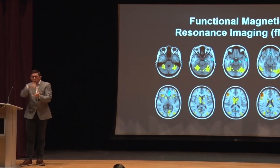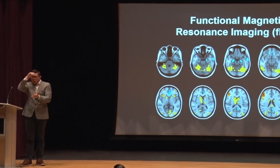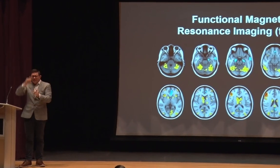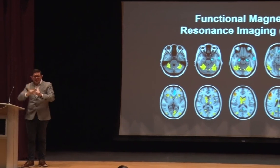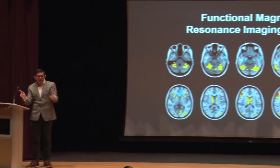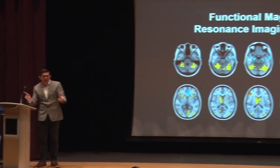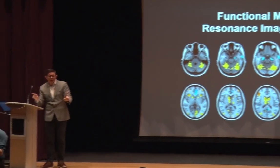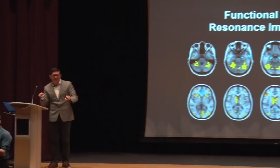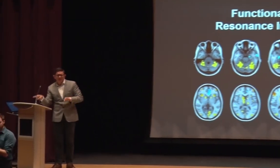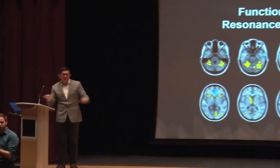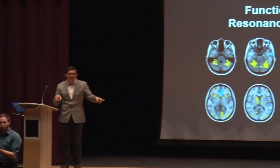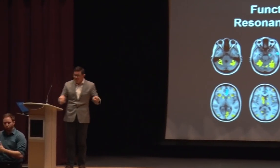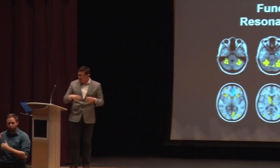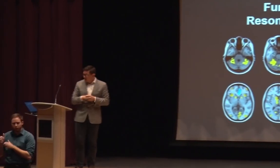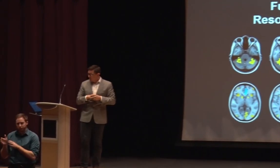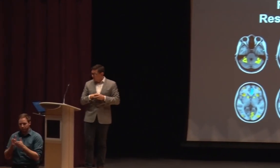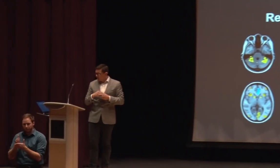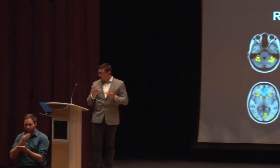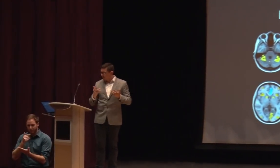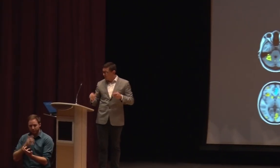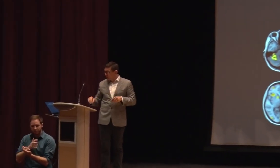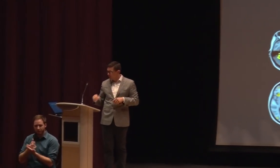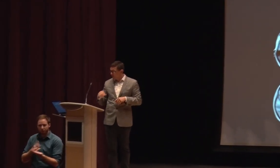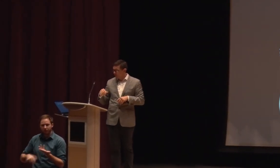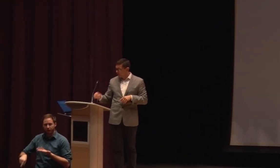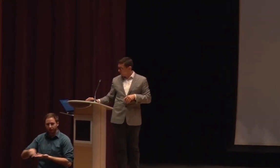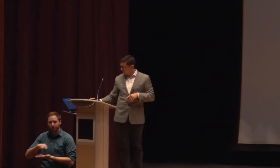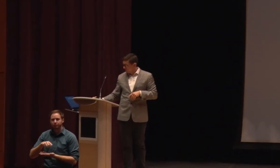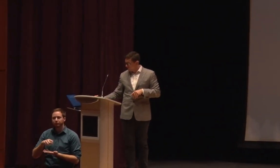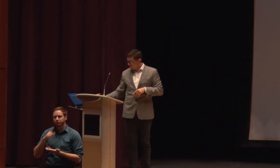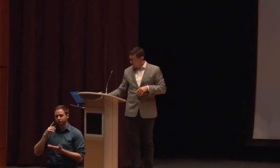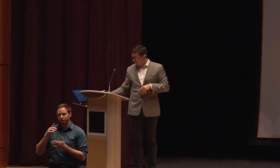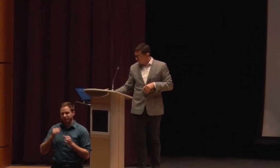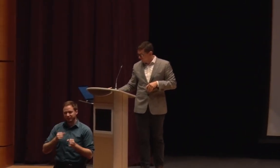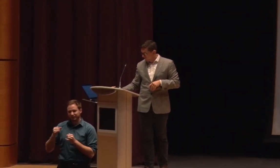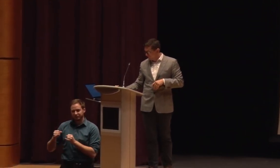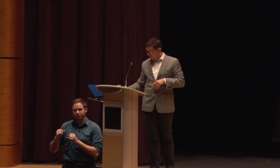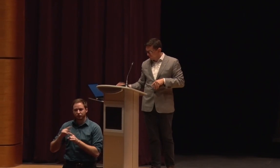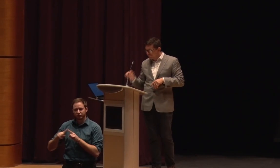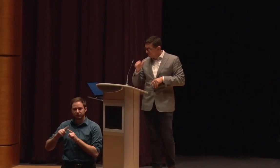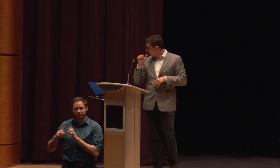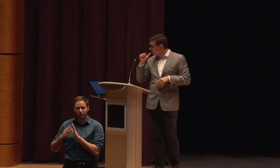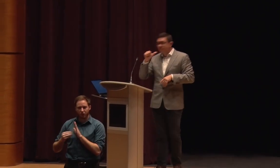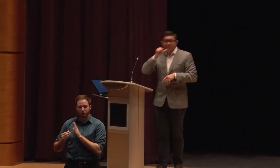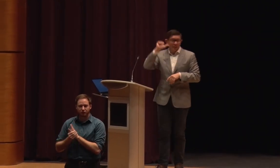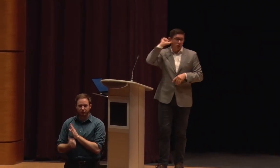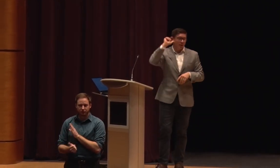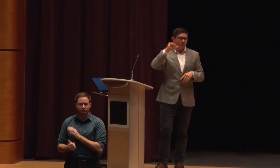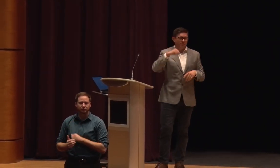different avenues in which they learn, how they learn differently on an individual basis.